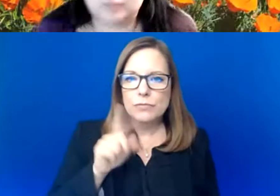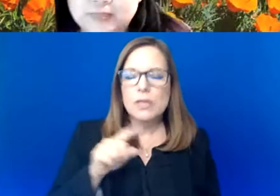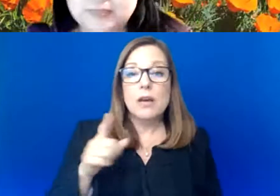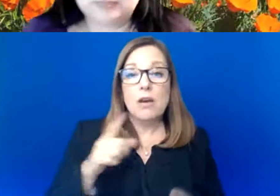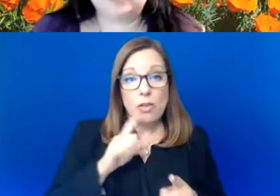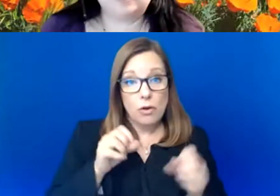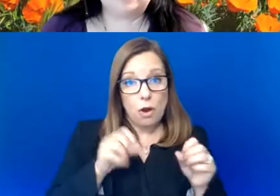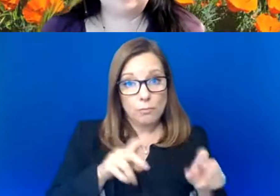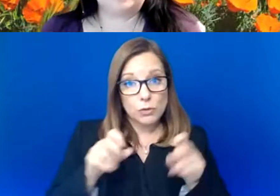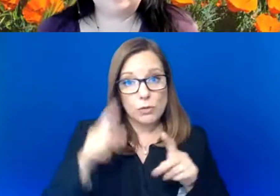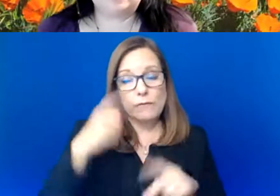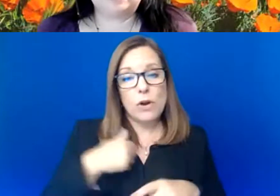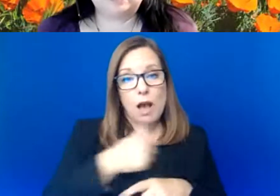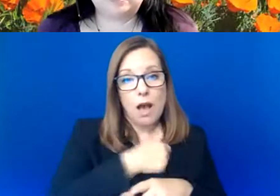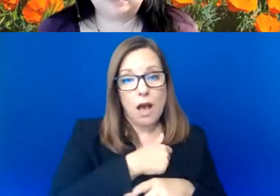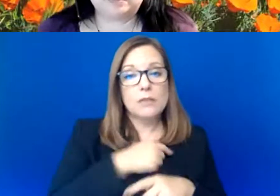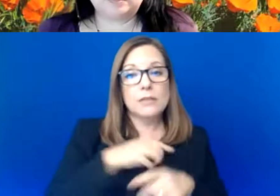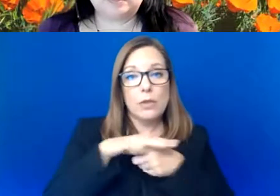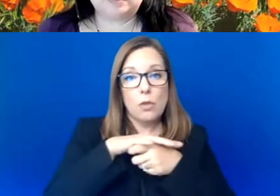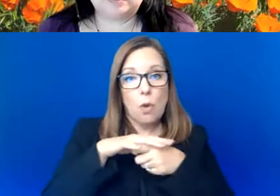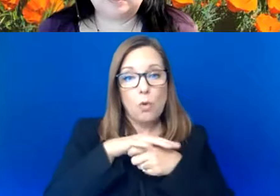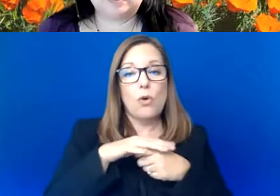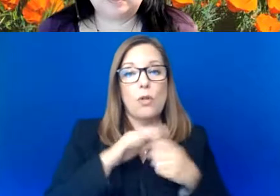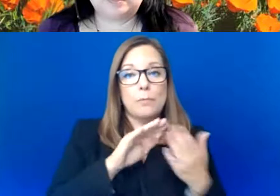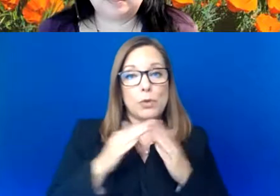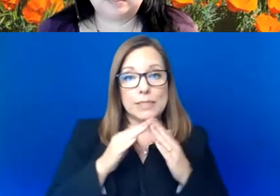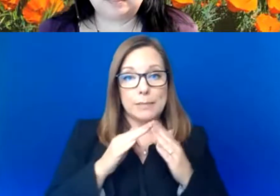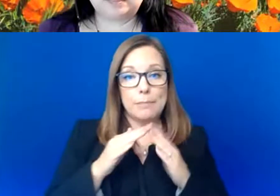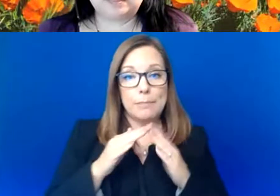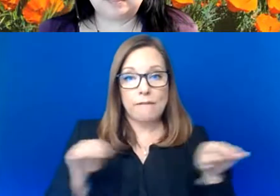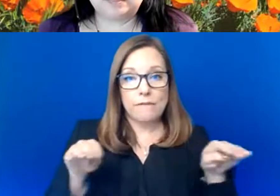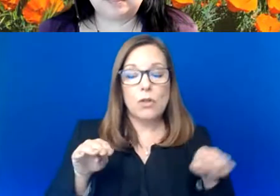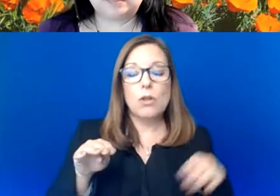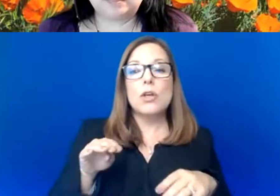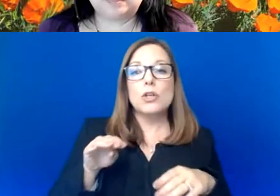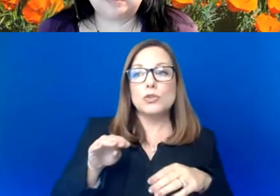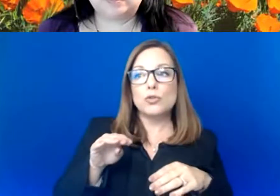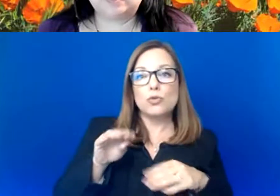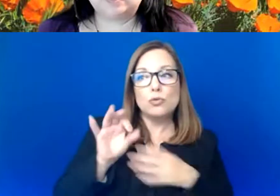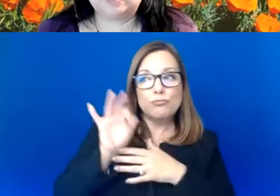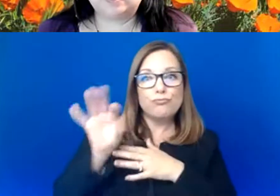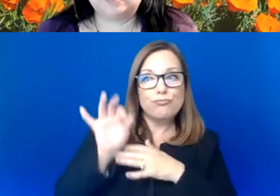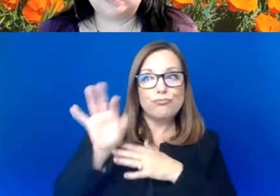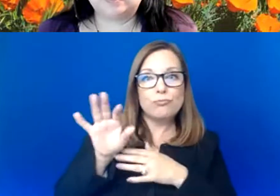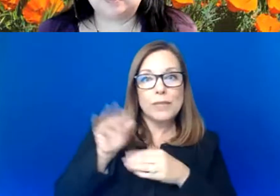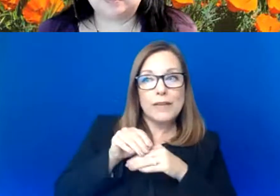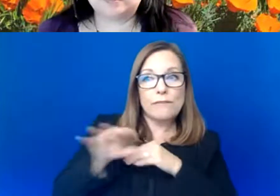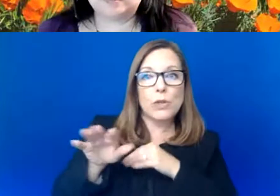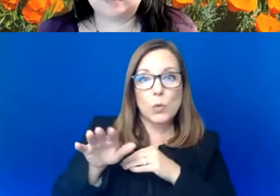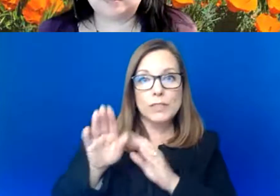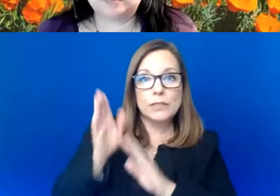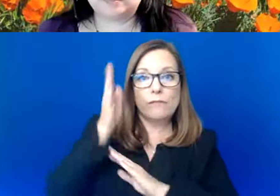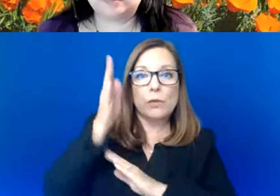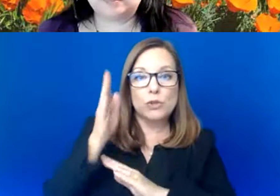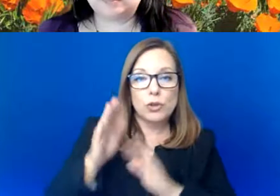local municipal level to influence how we build housing in the future. One of the things that we're all looking at